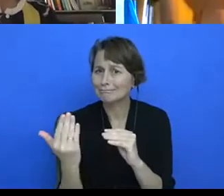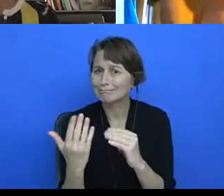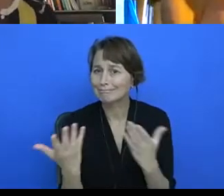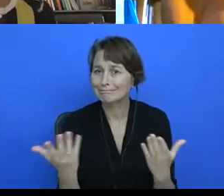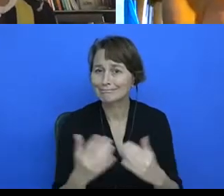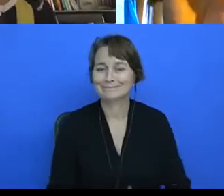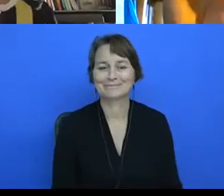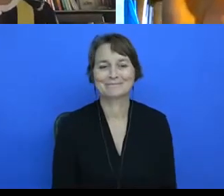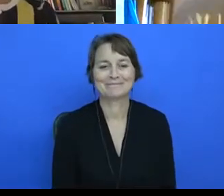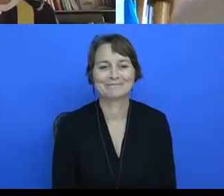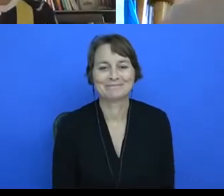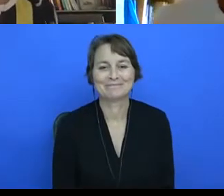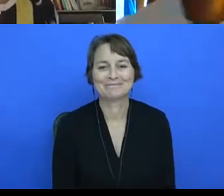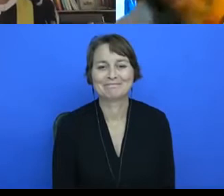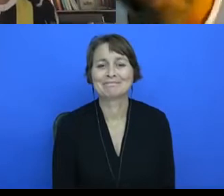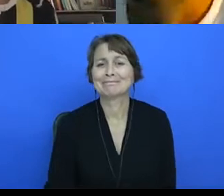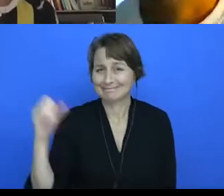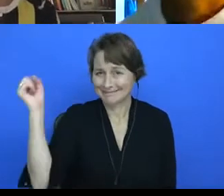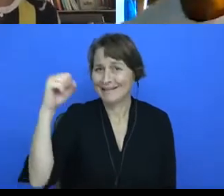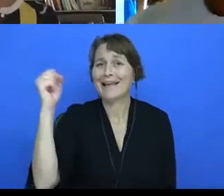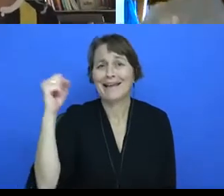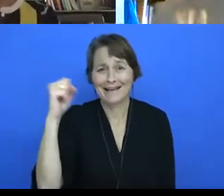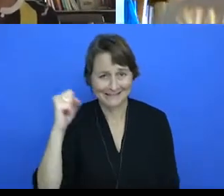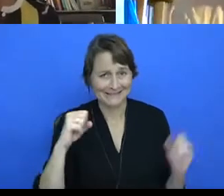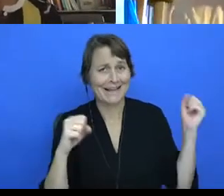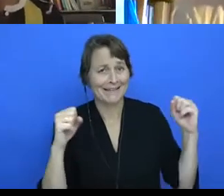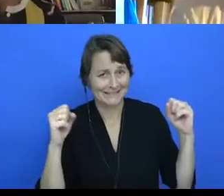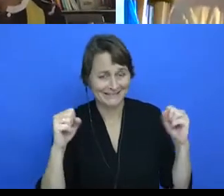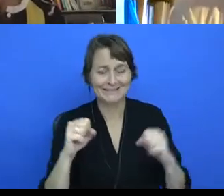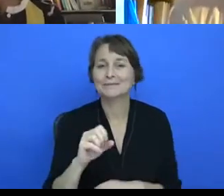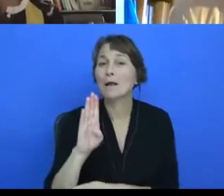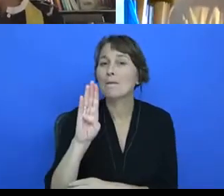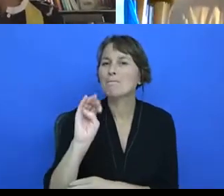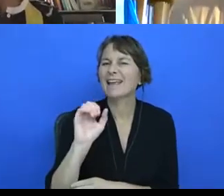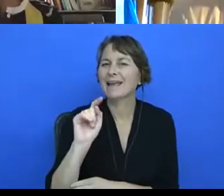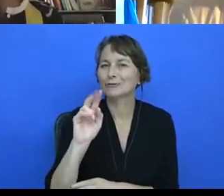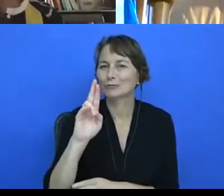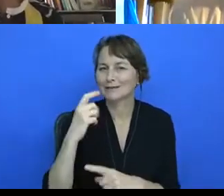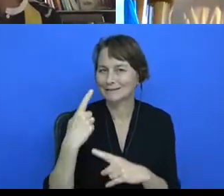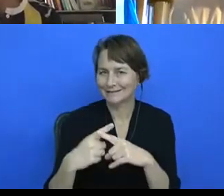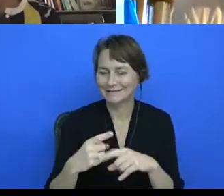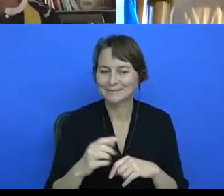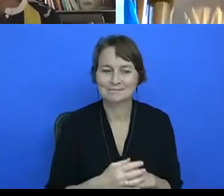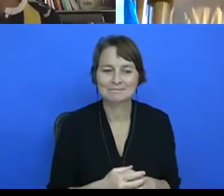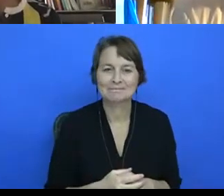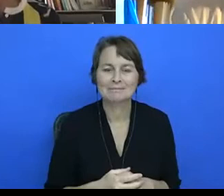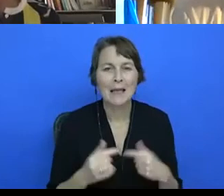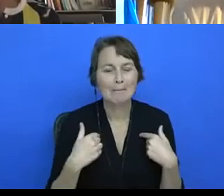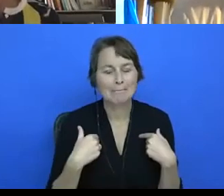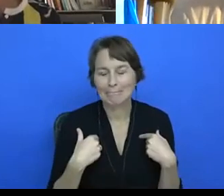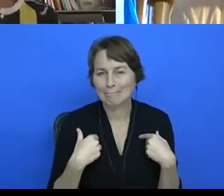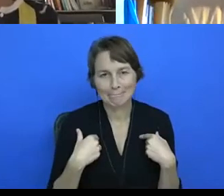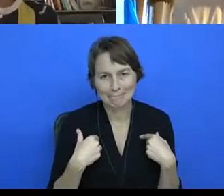Yes. Okay, Beatrix, you go. Well, I wasn't aware of that, luckily enough. I